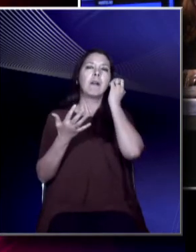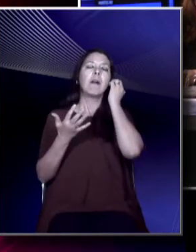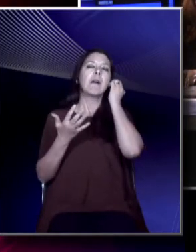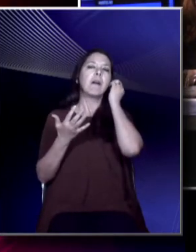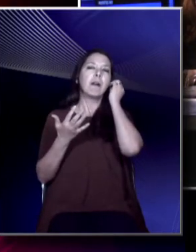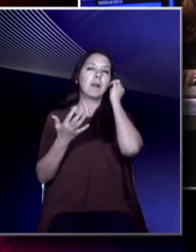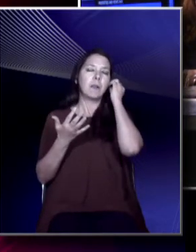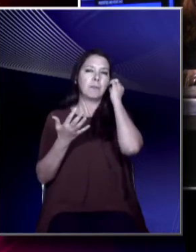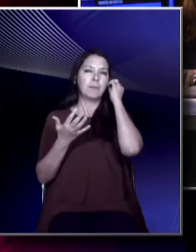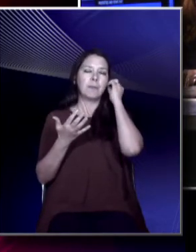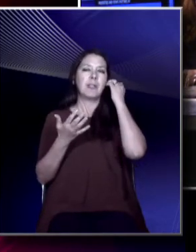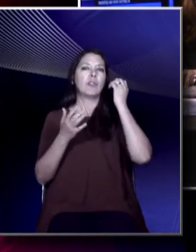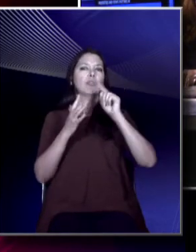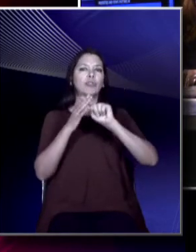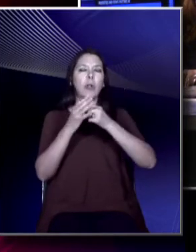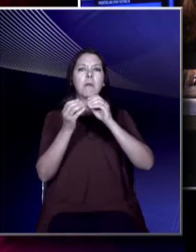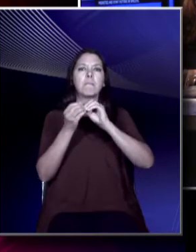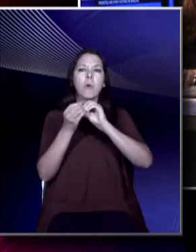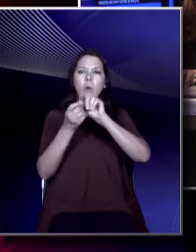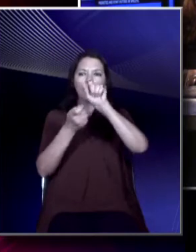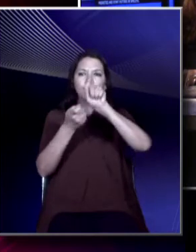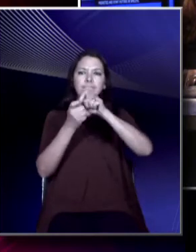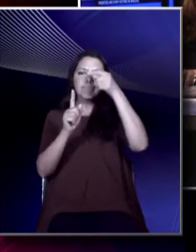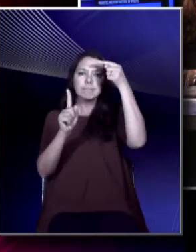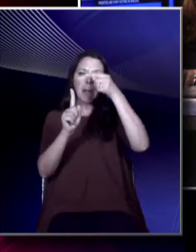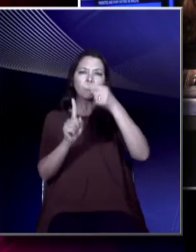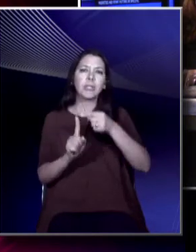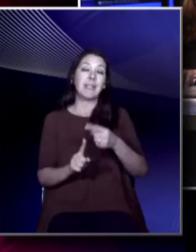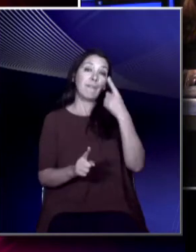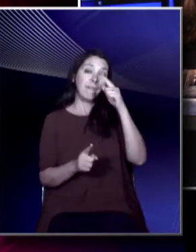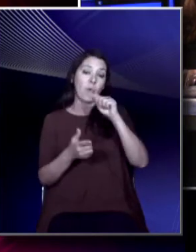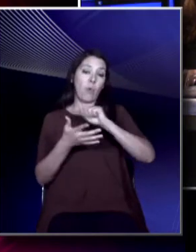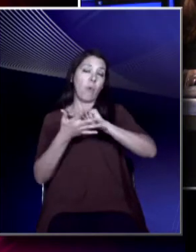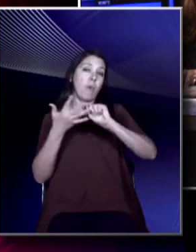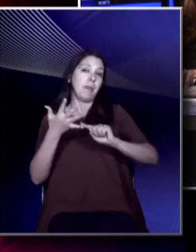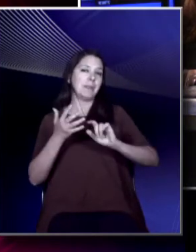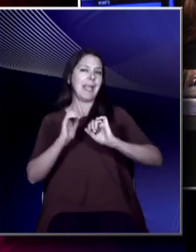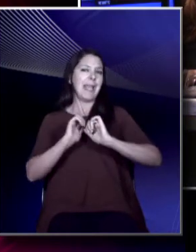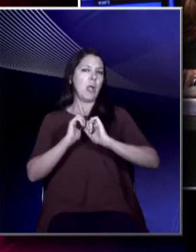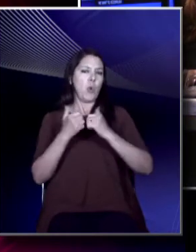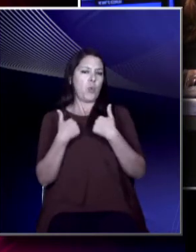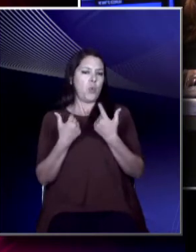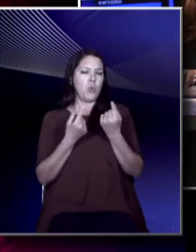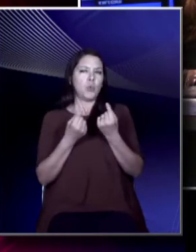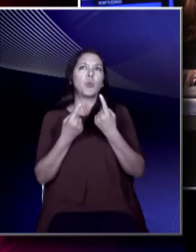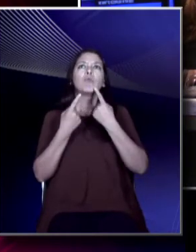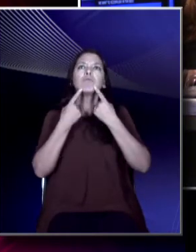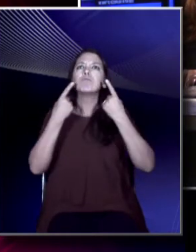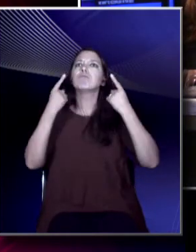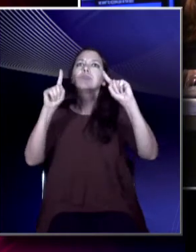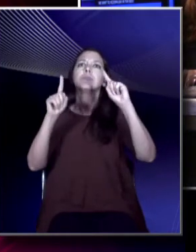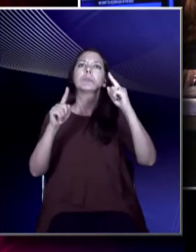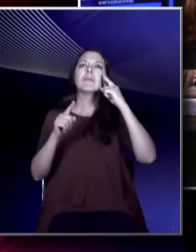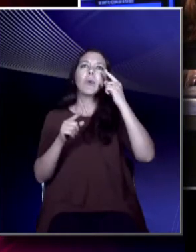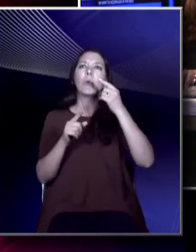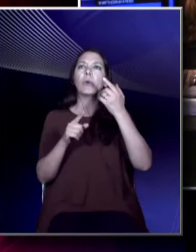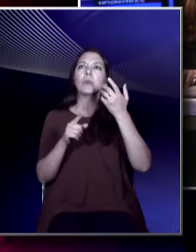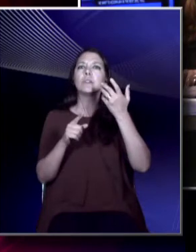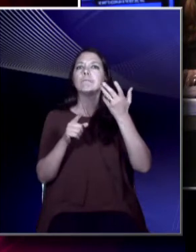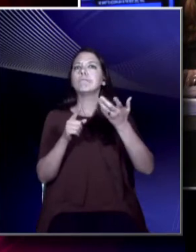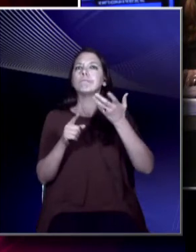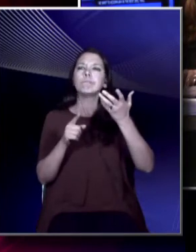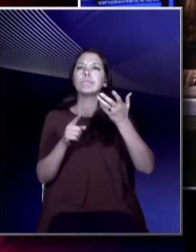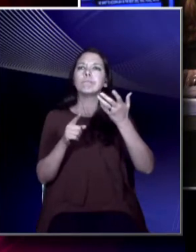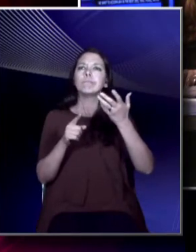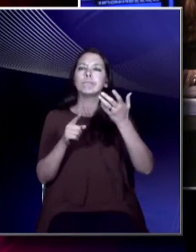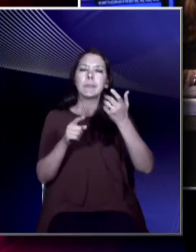in specific objectives we want to accomplish in the next 1, 2, 3, maybe even